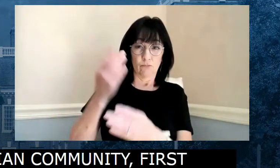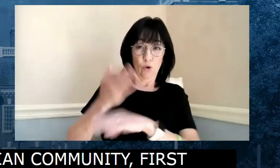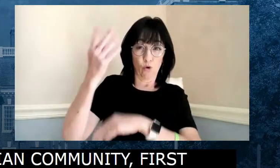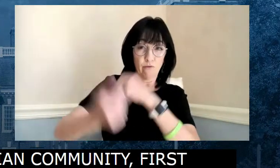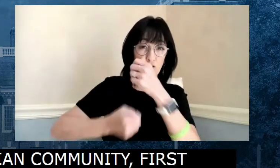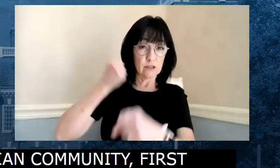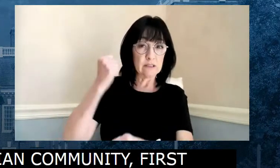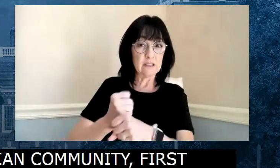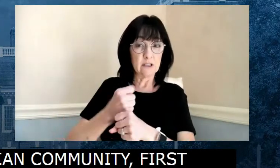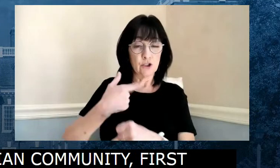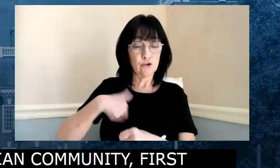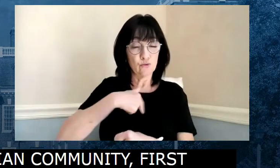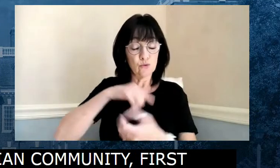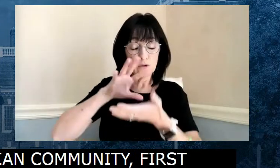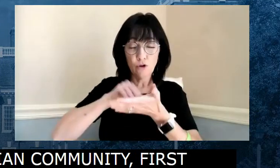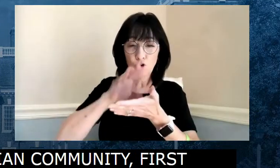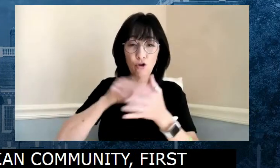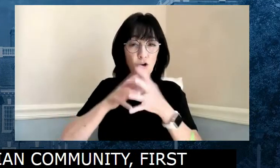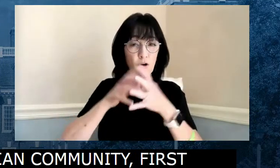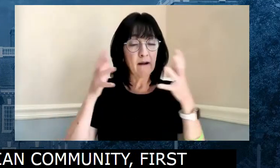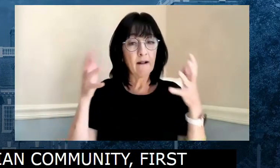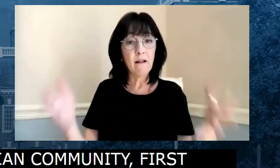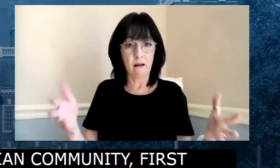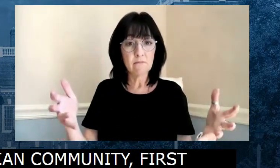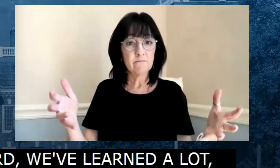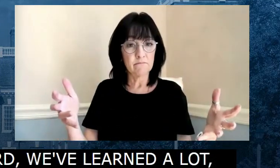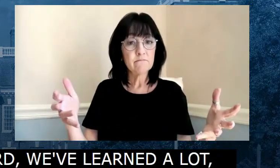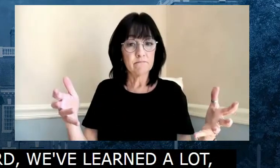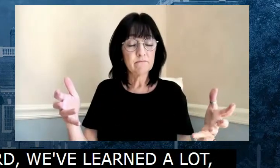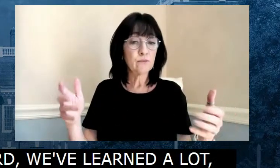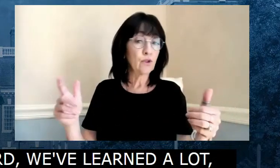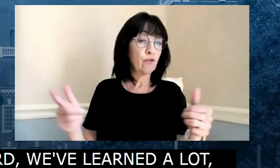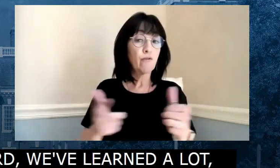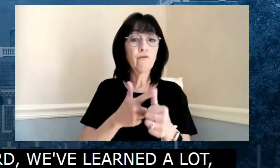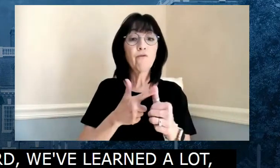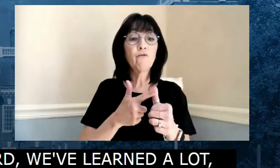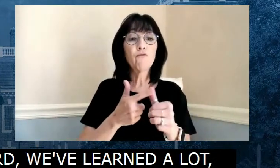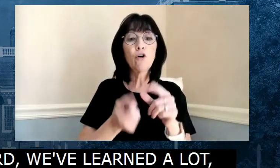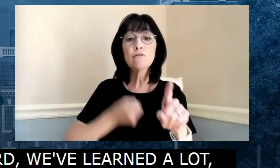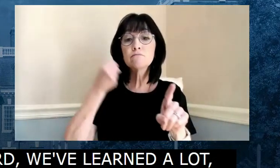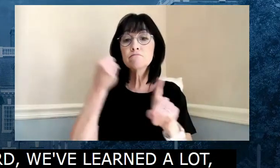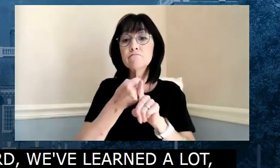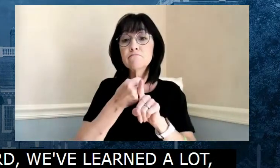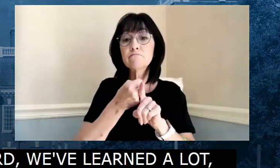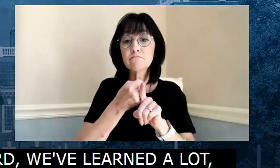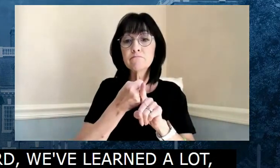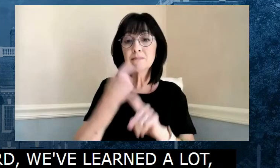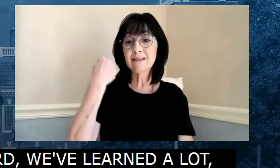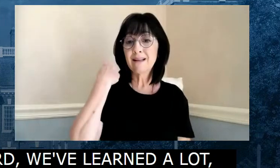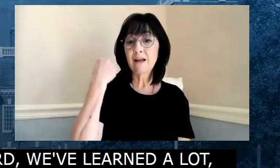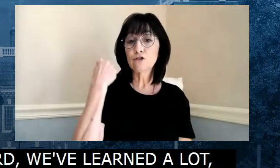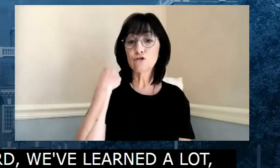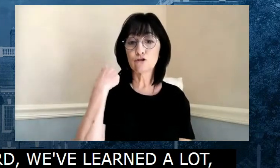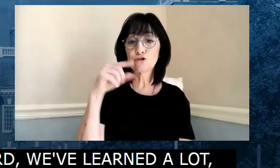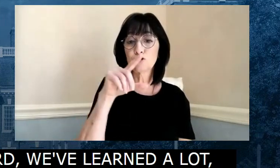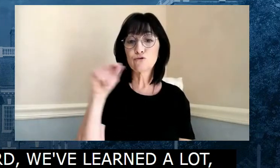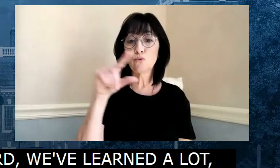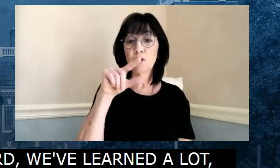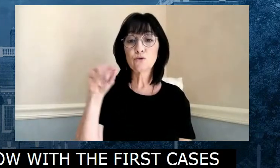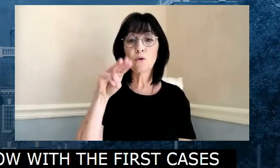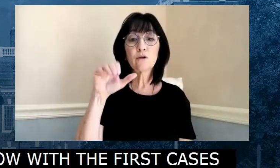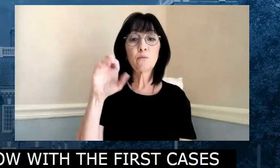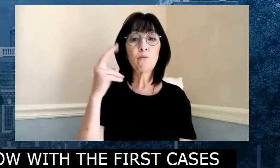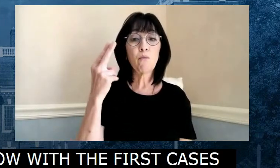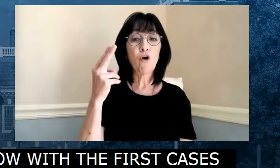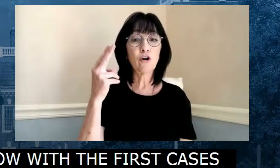year plus now with the first cases that we saw back in March of 2020 coming out